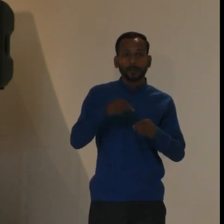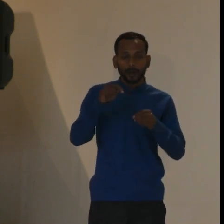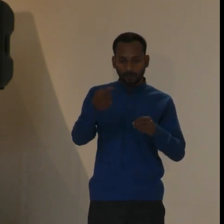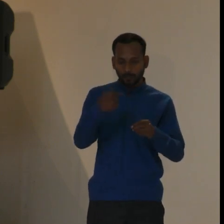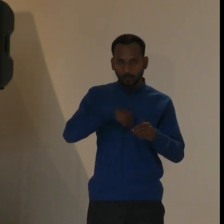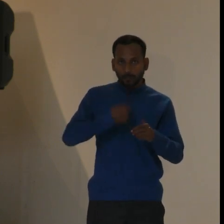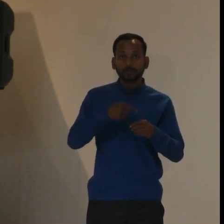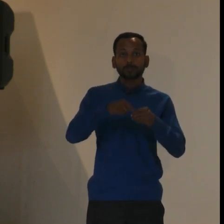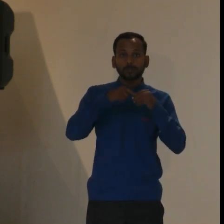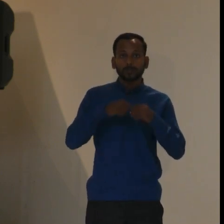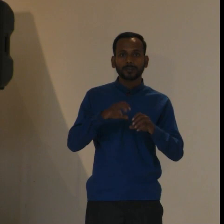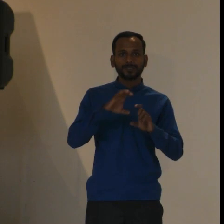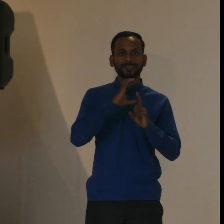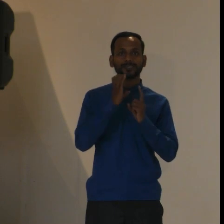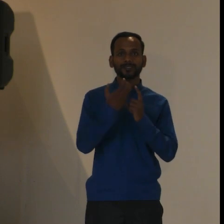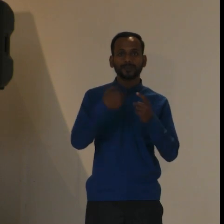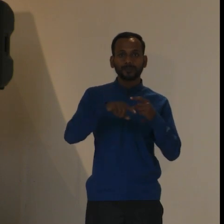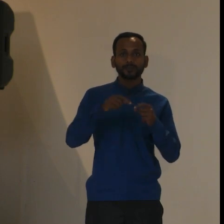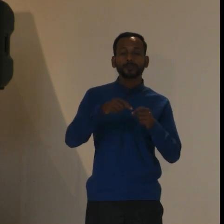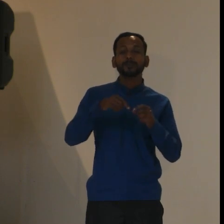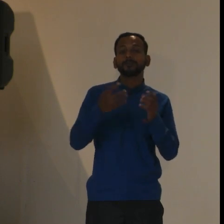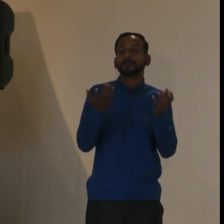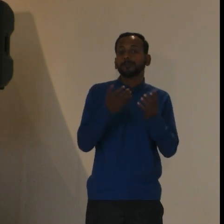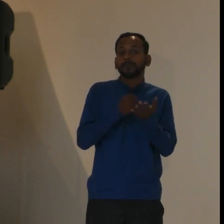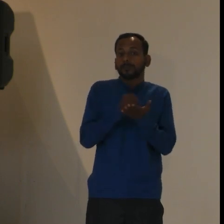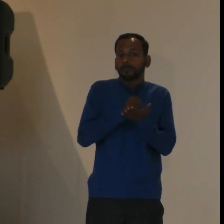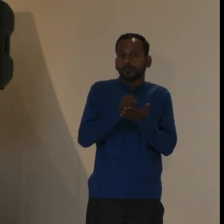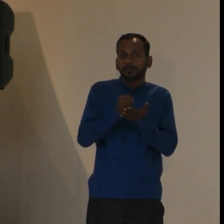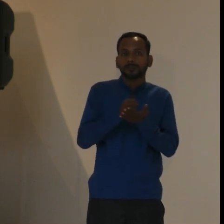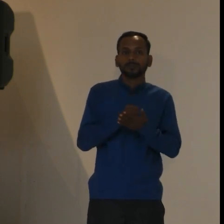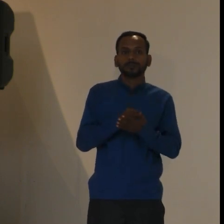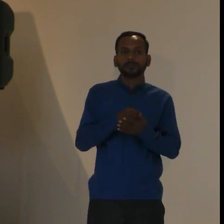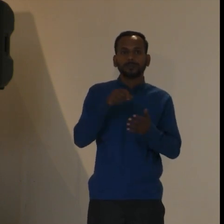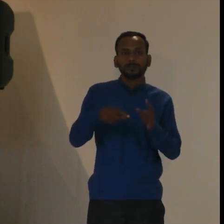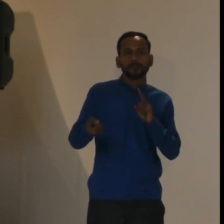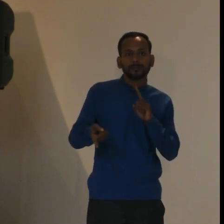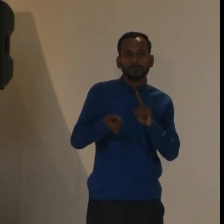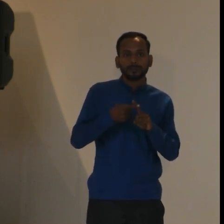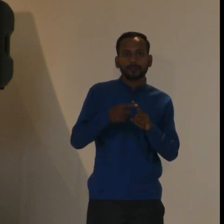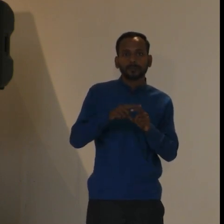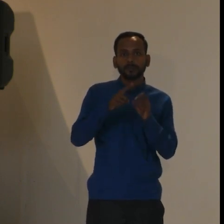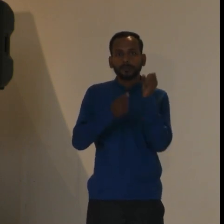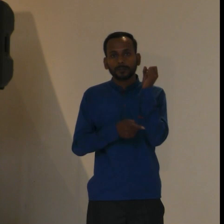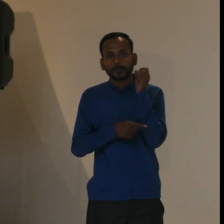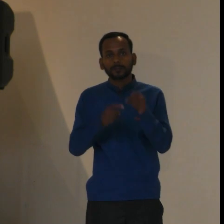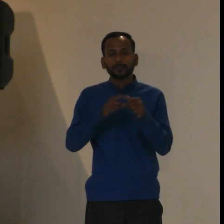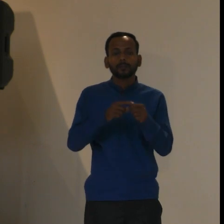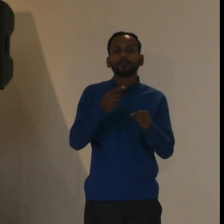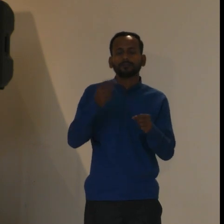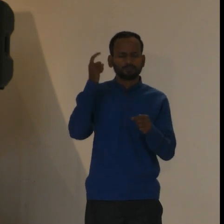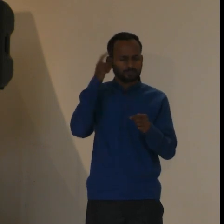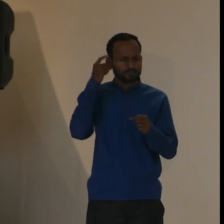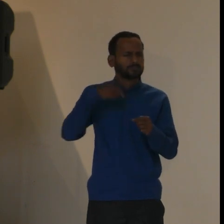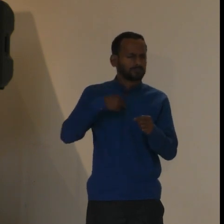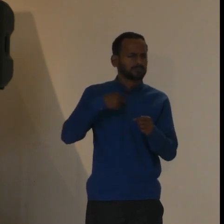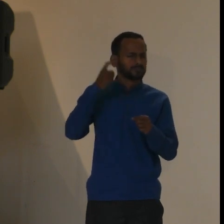do I know about this community and the way in which this community practices? And the last question that came to my mind, and it's